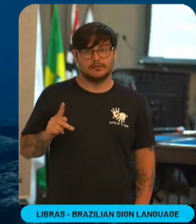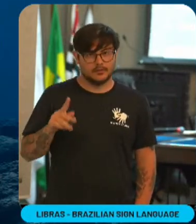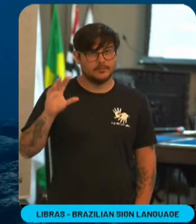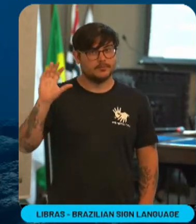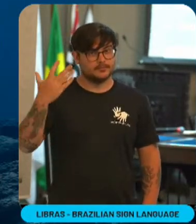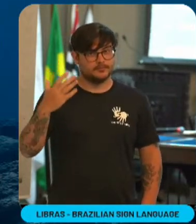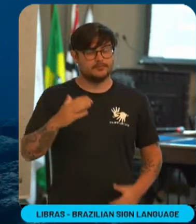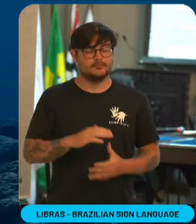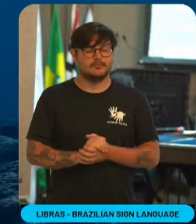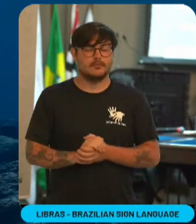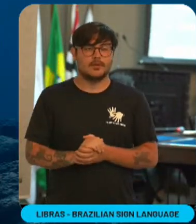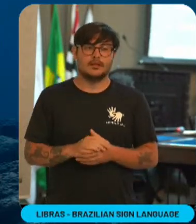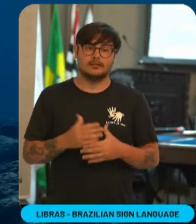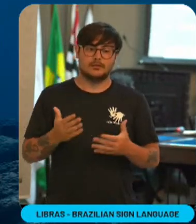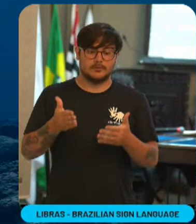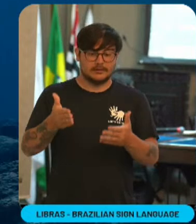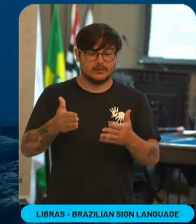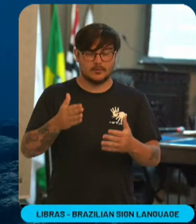swells